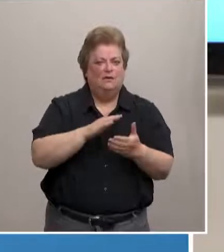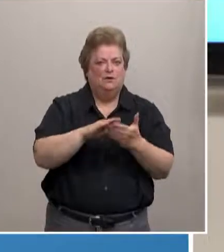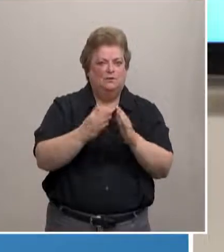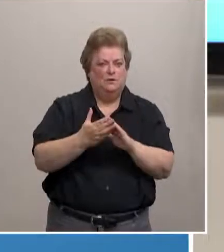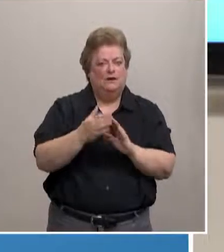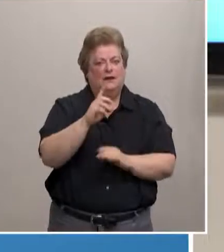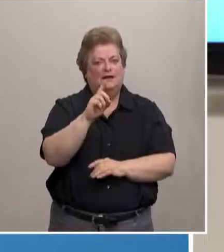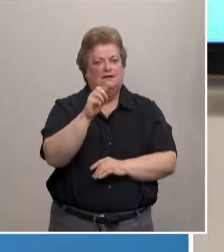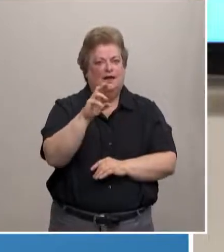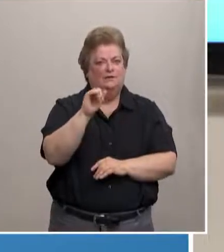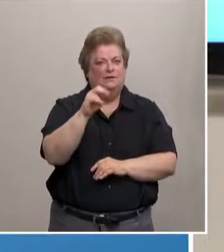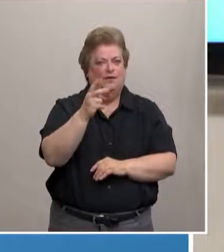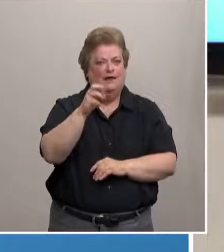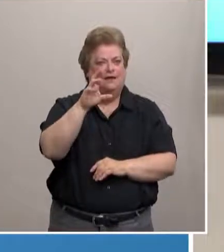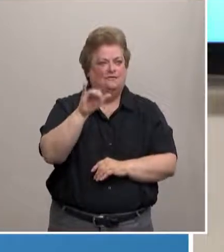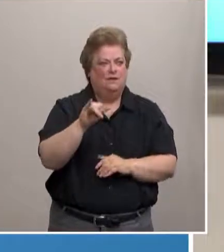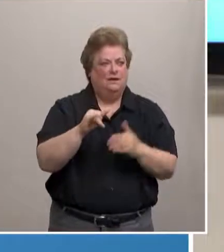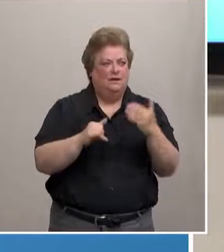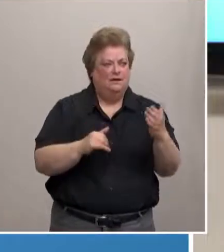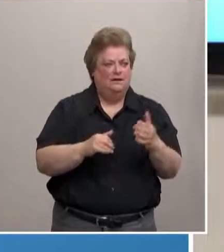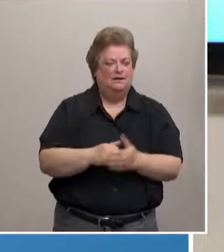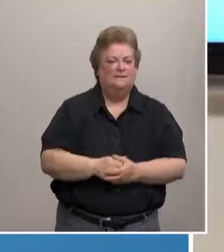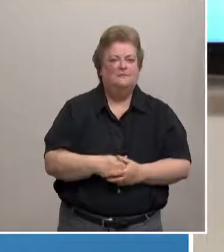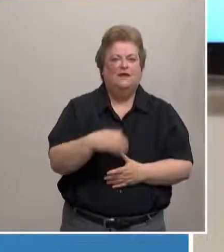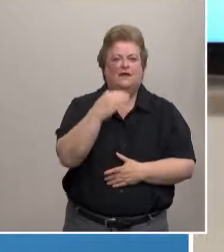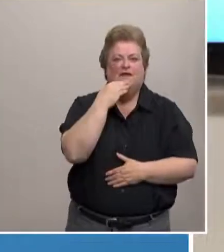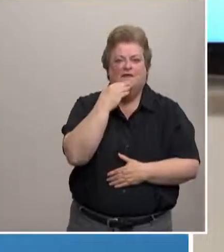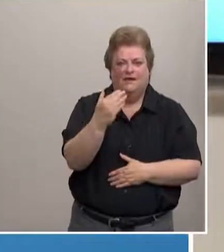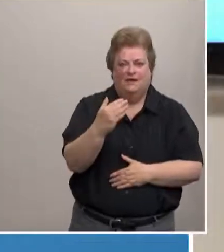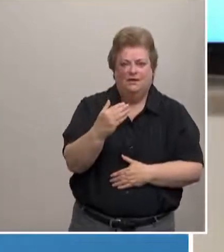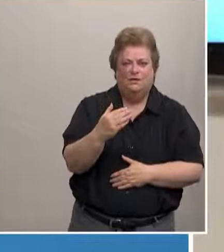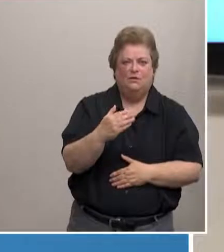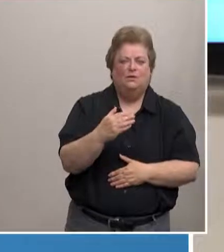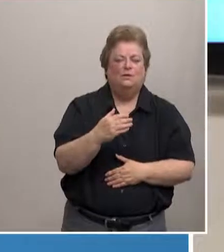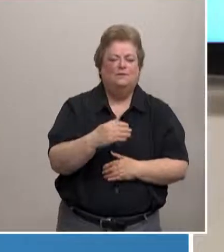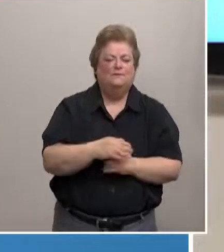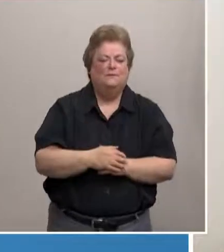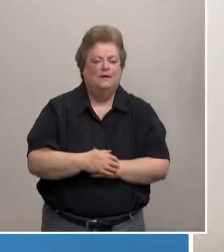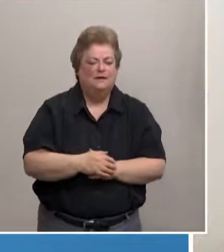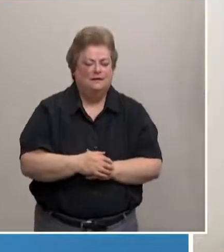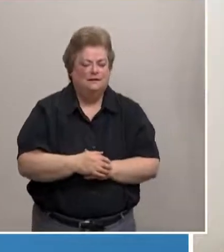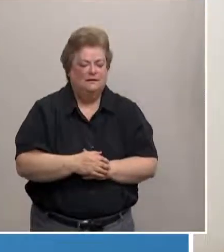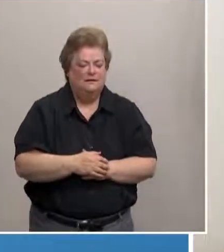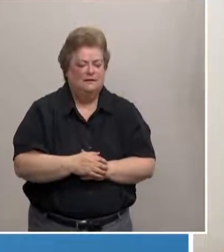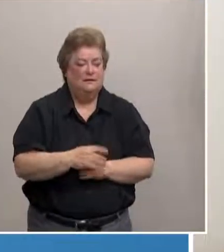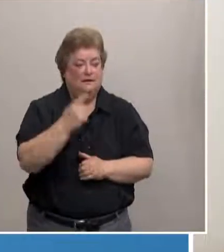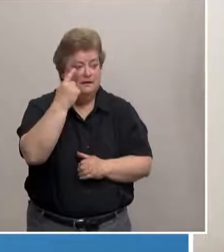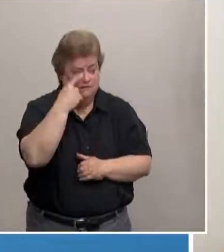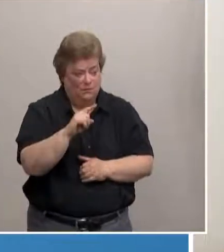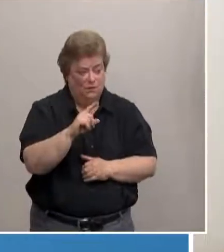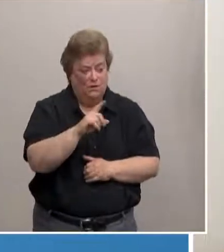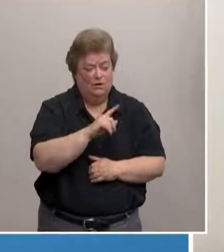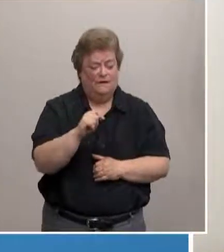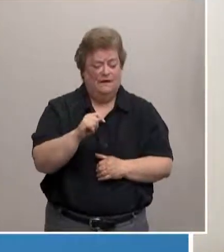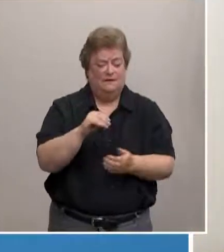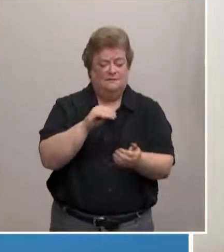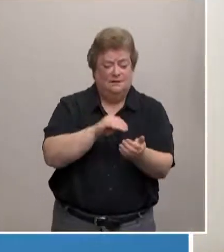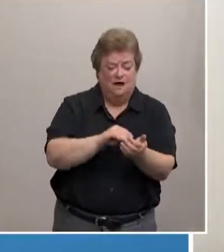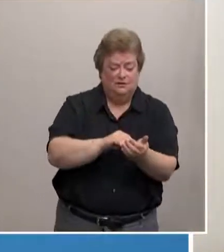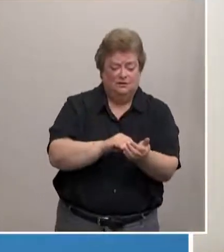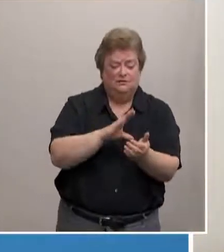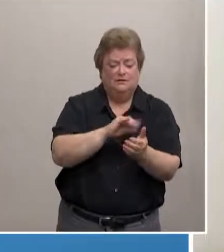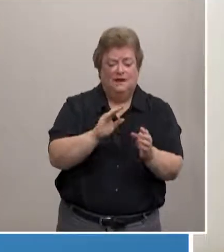Avery. Thank you, Director Lopez, and thank you, Mayor. On behalf of the physicians